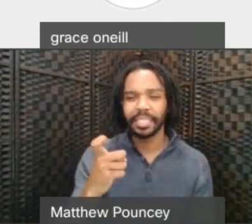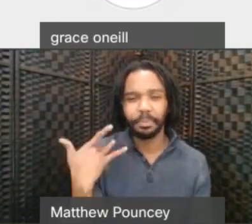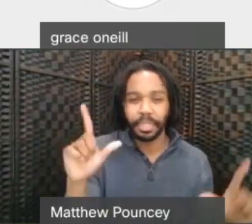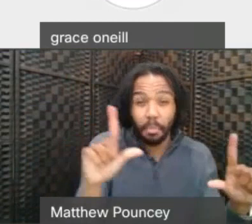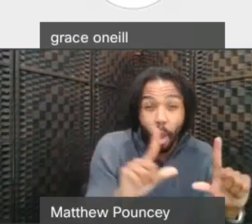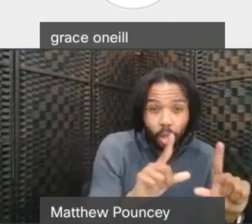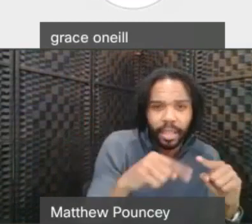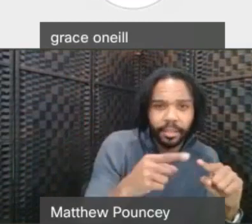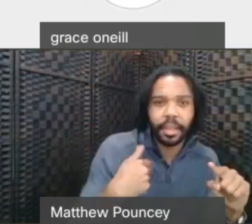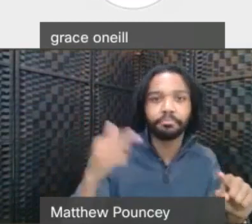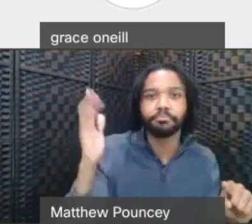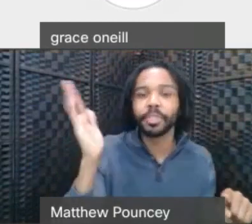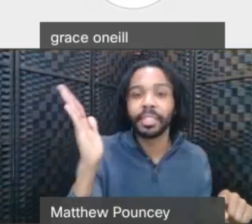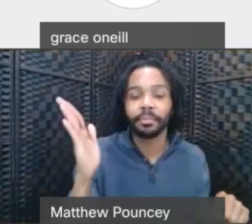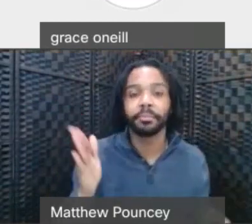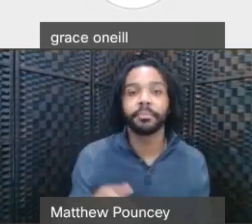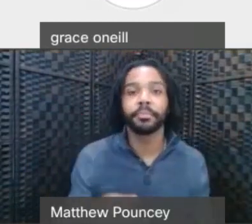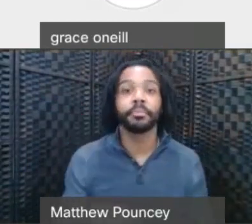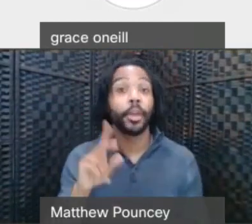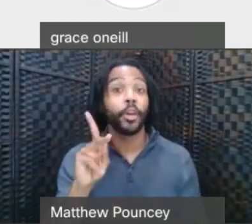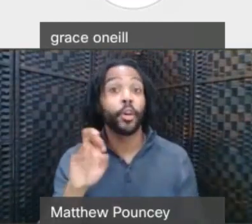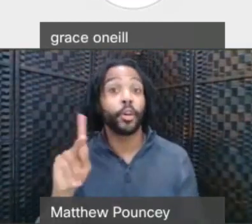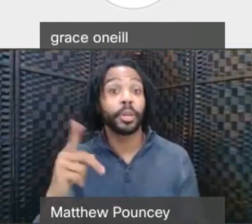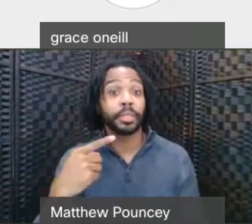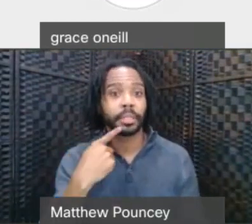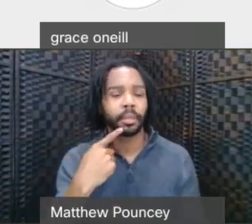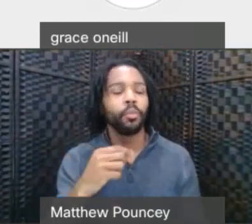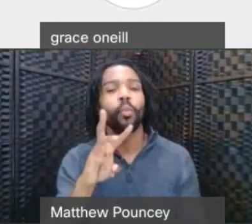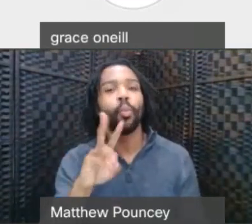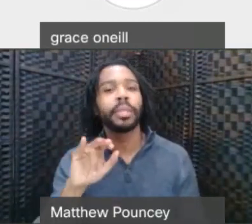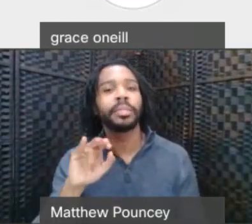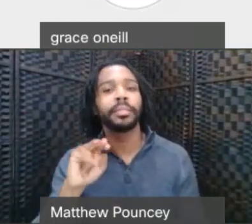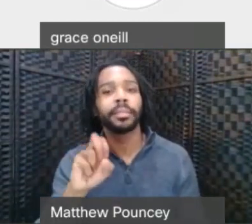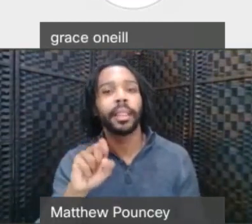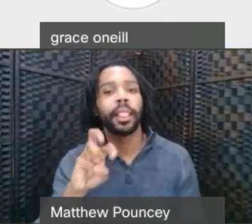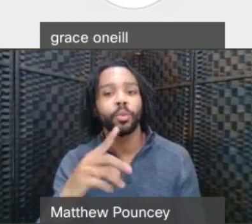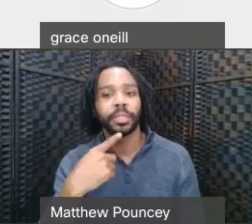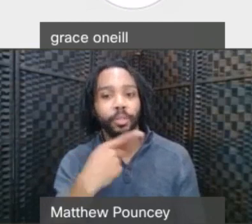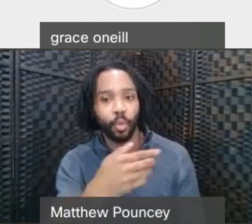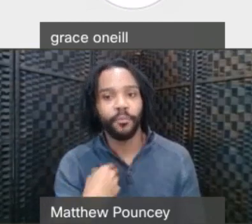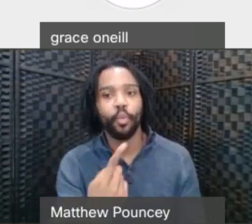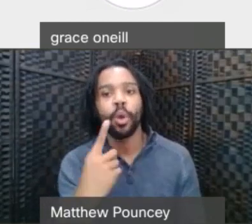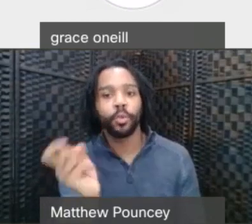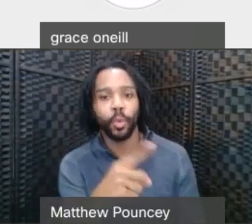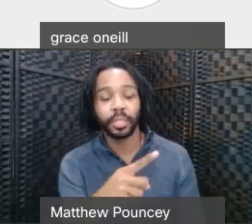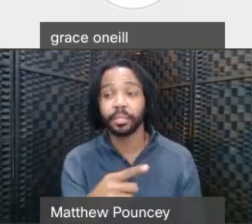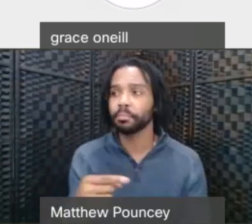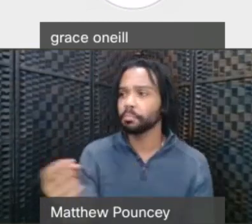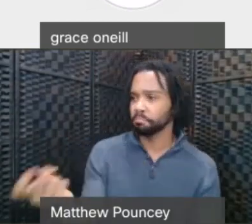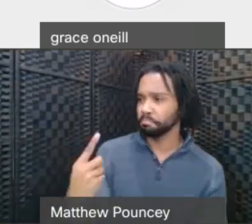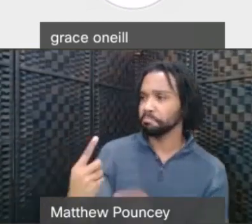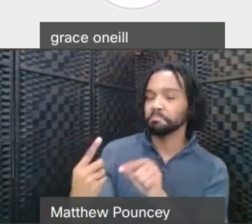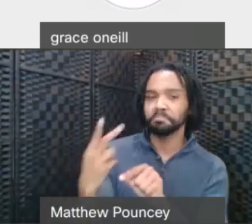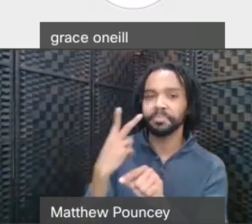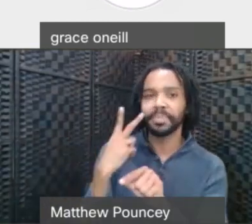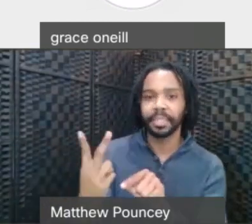I have one question, Director Reed. So I do see, can I break down where the 110 people who tested